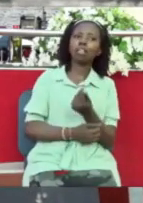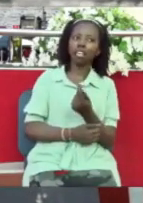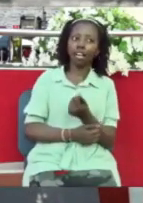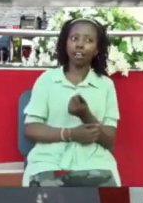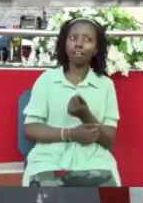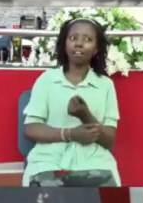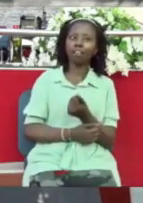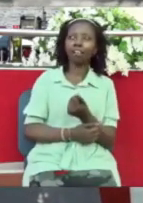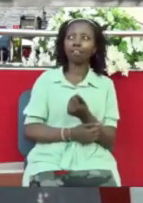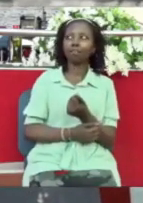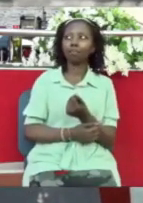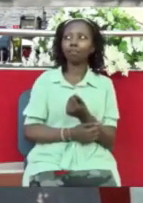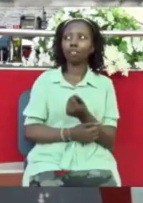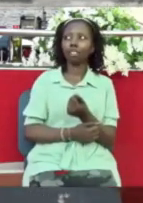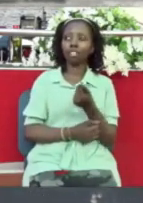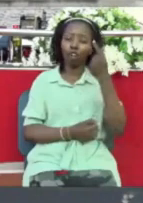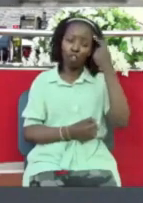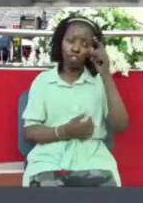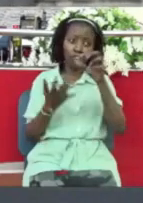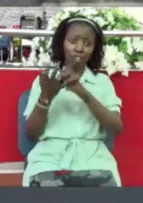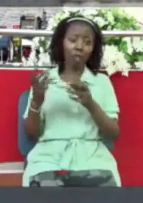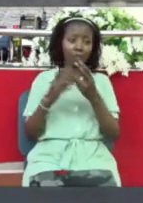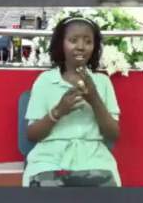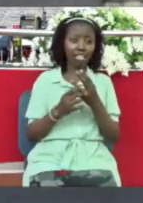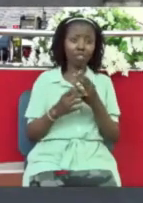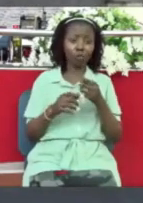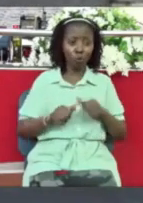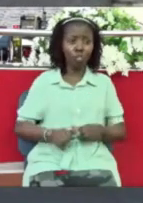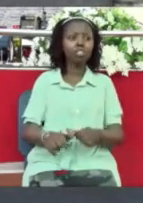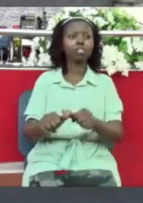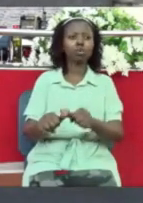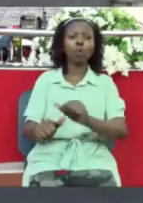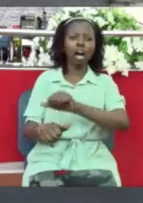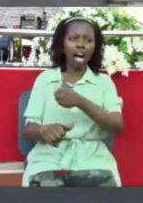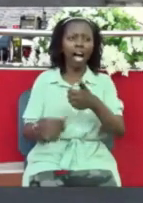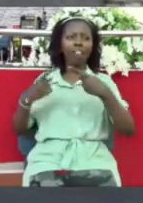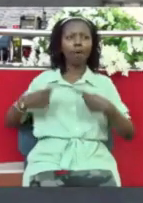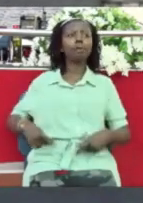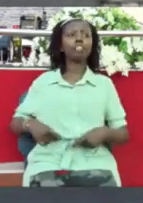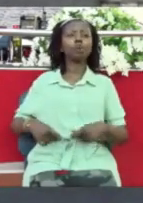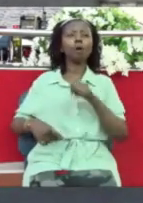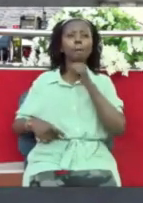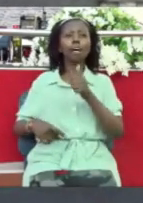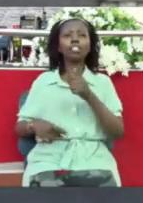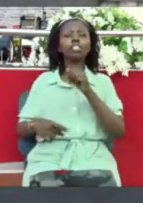money, for that marriage to survive, the other one must not love it.